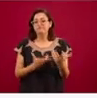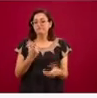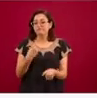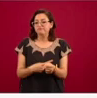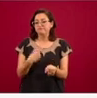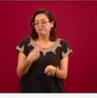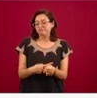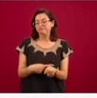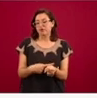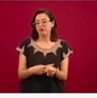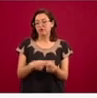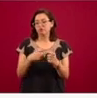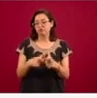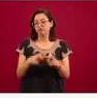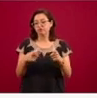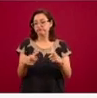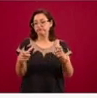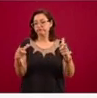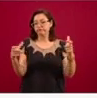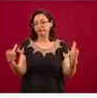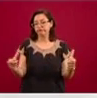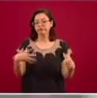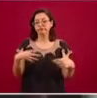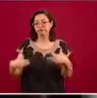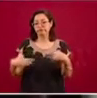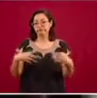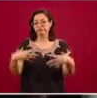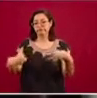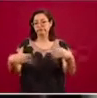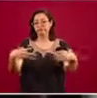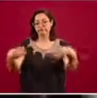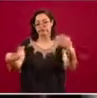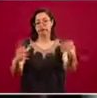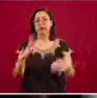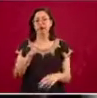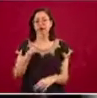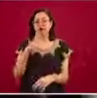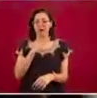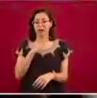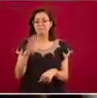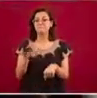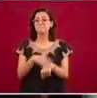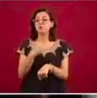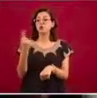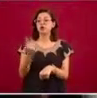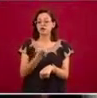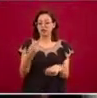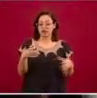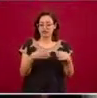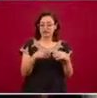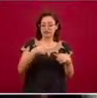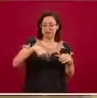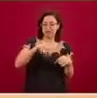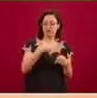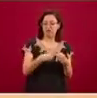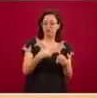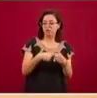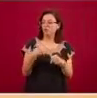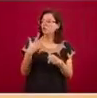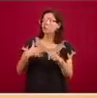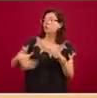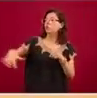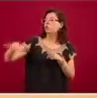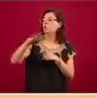or they're being more affected by this the contagion of this disease, but taking into account